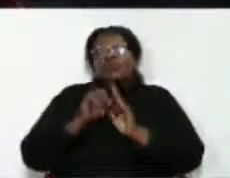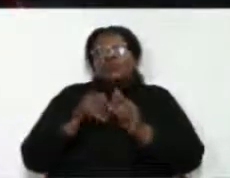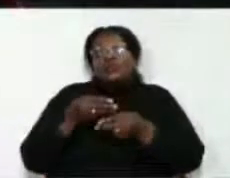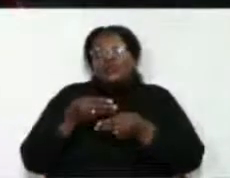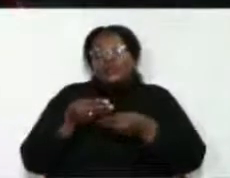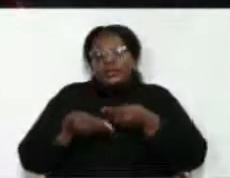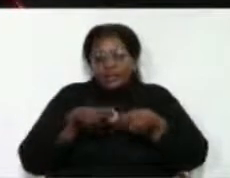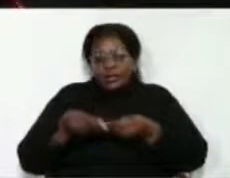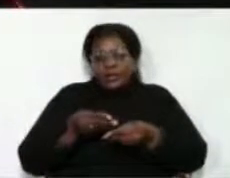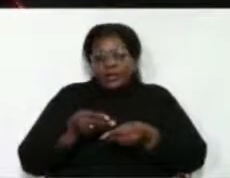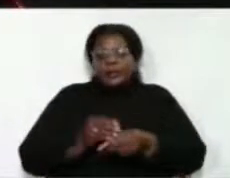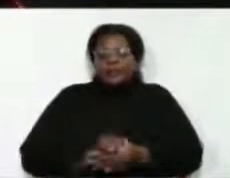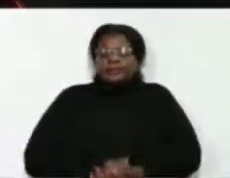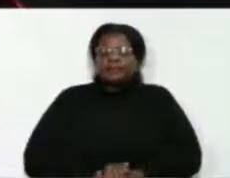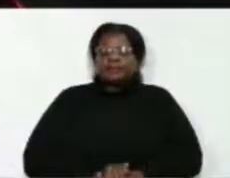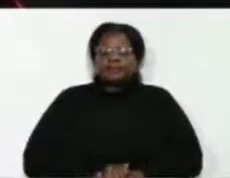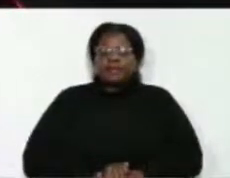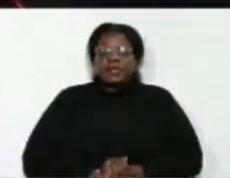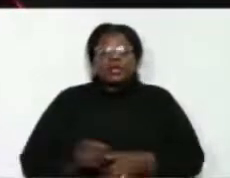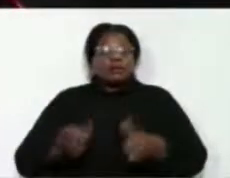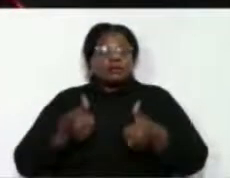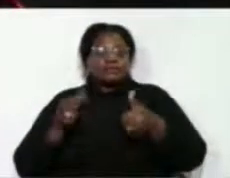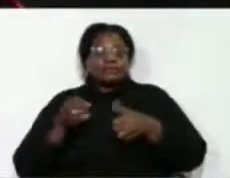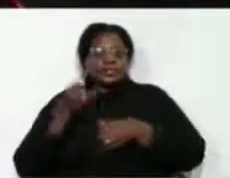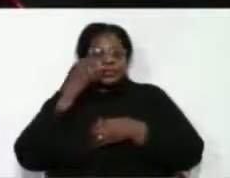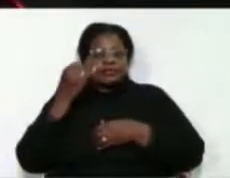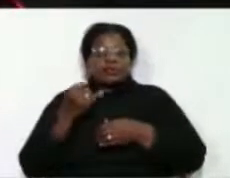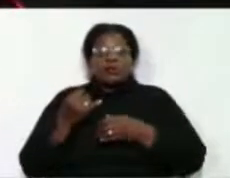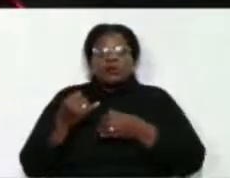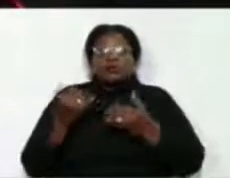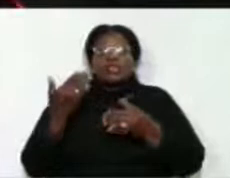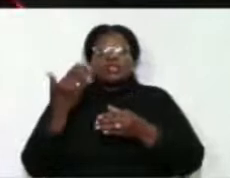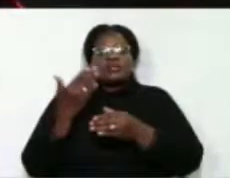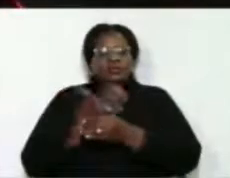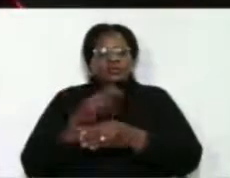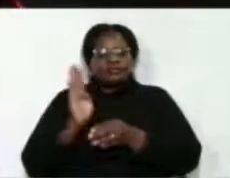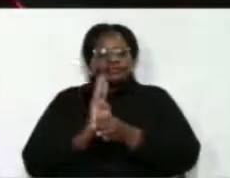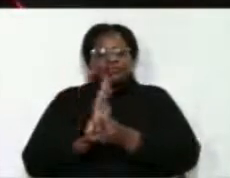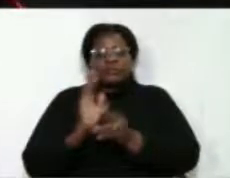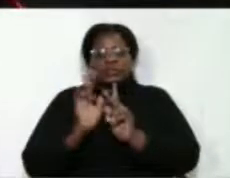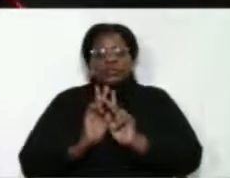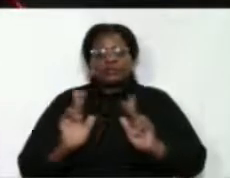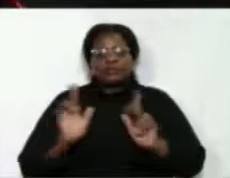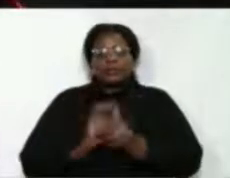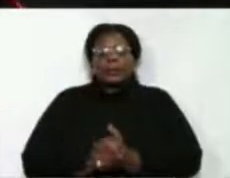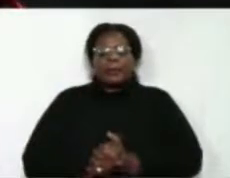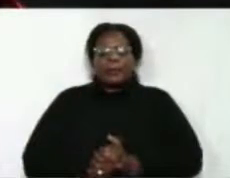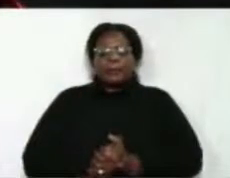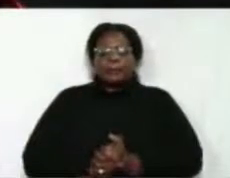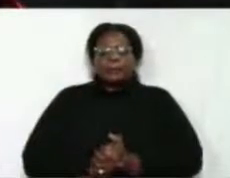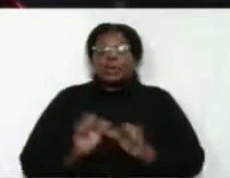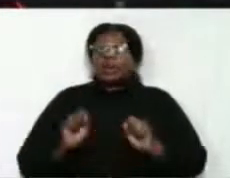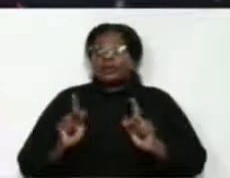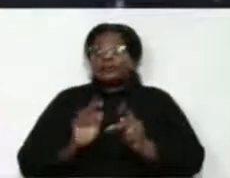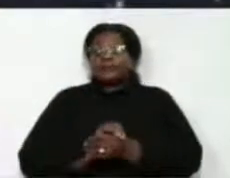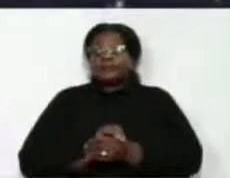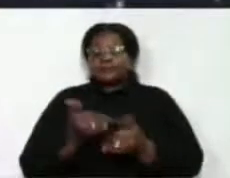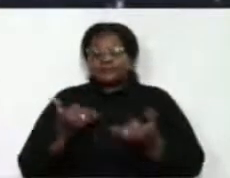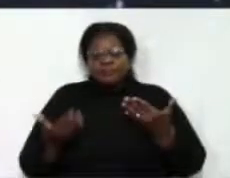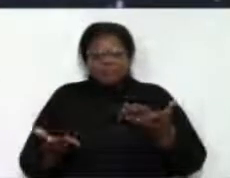think it's also good news for startup, isn't it? Absolutely. Yeah. All right. Maybe also what